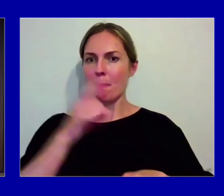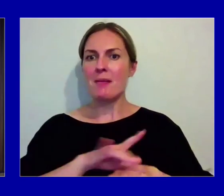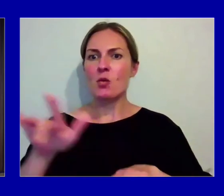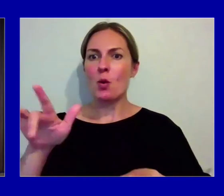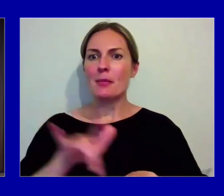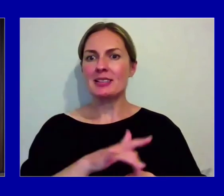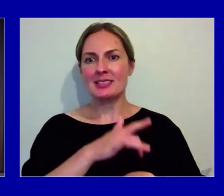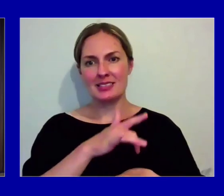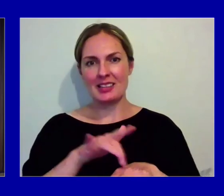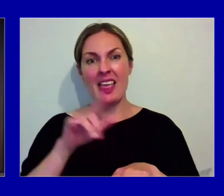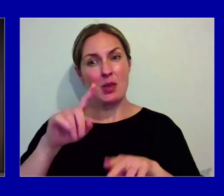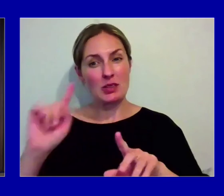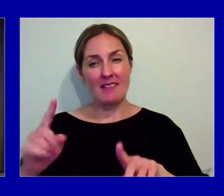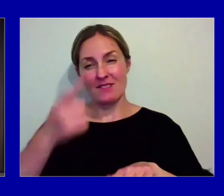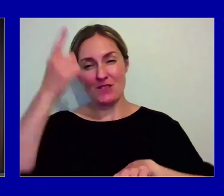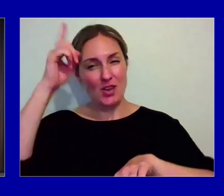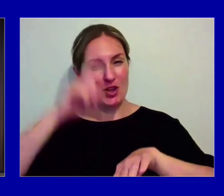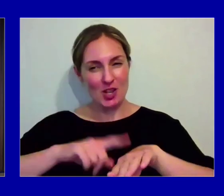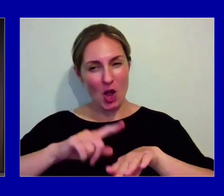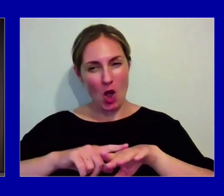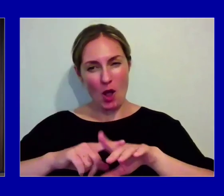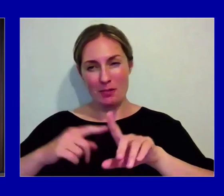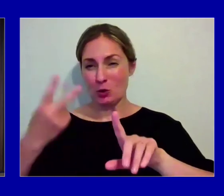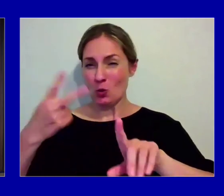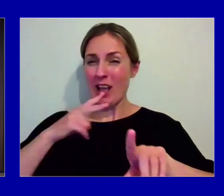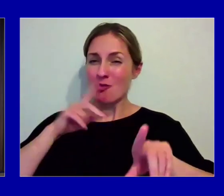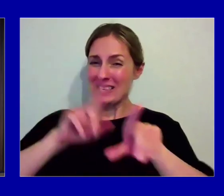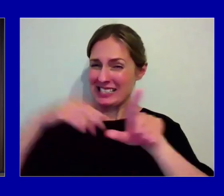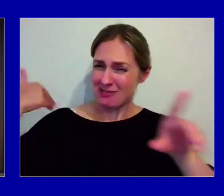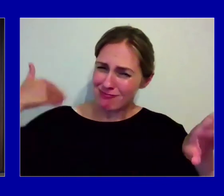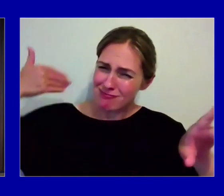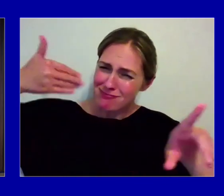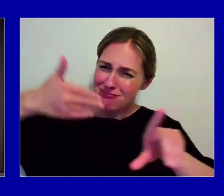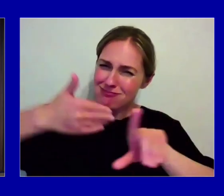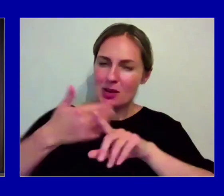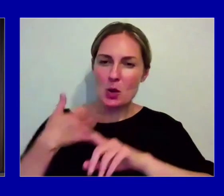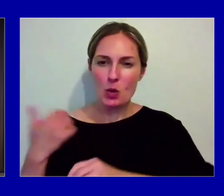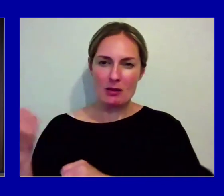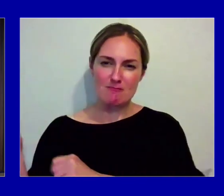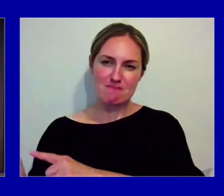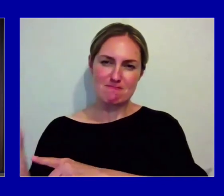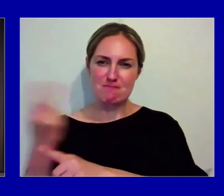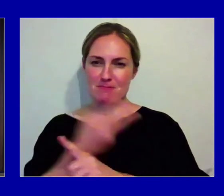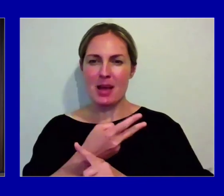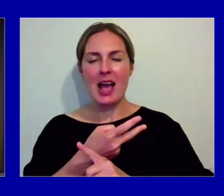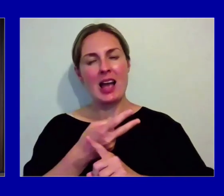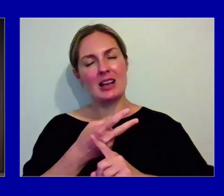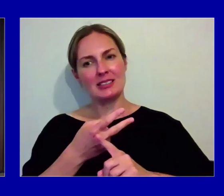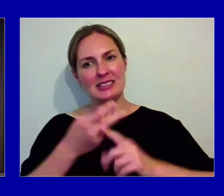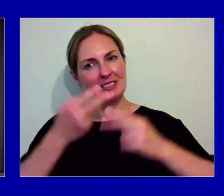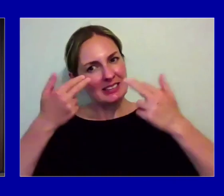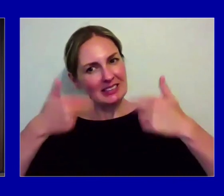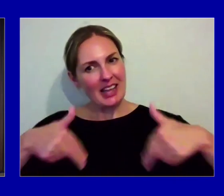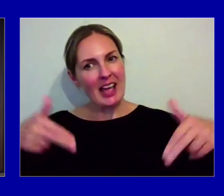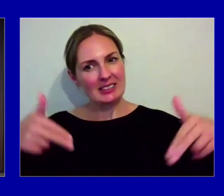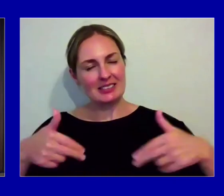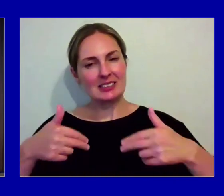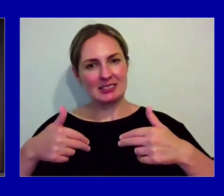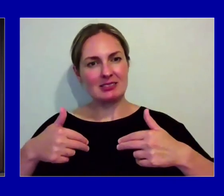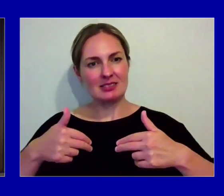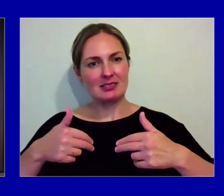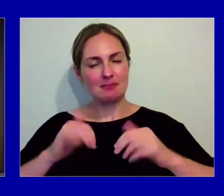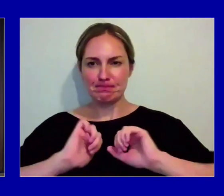since 200 years that we've brought this, uh, practice back. And, uh, for Wadawurrung, we had like a bay air, which is, um, you know, our